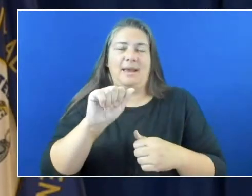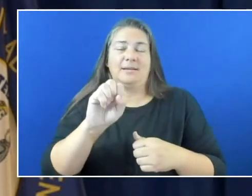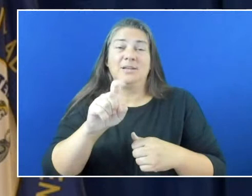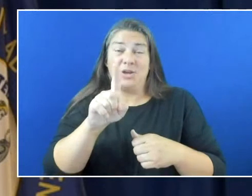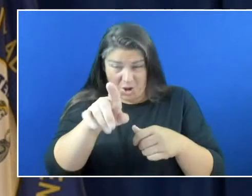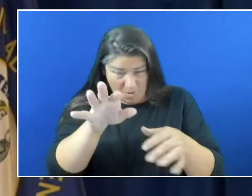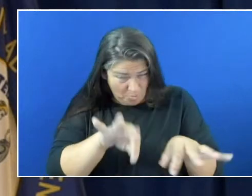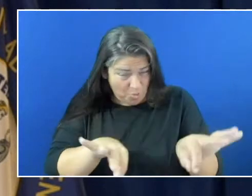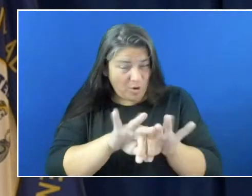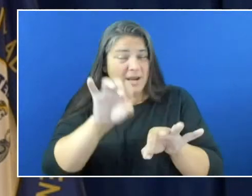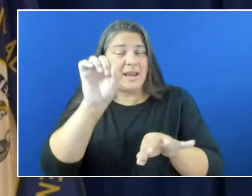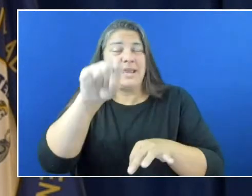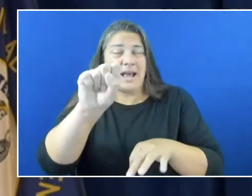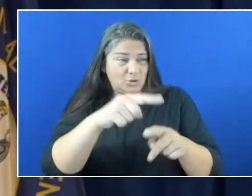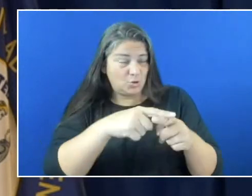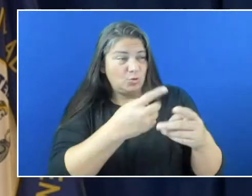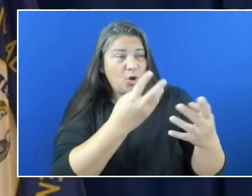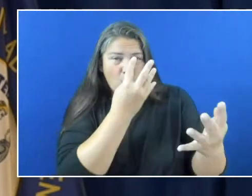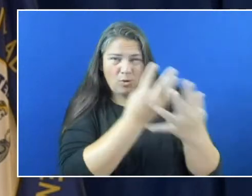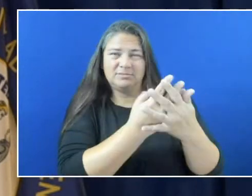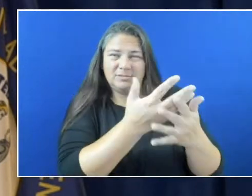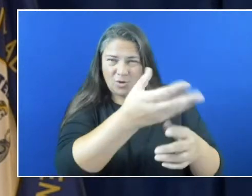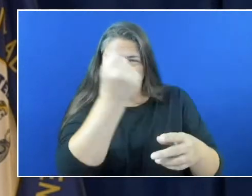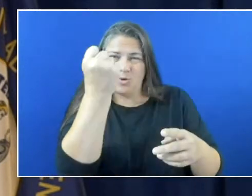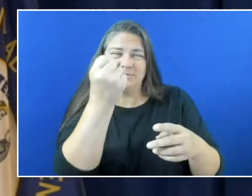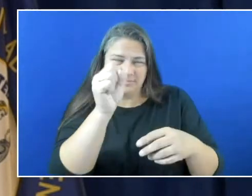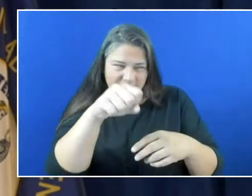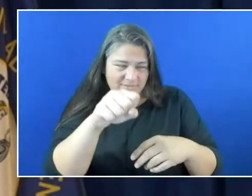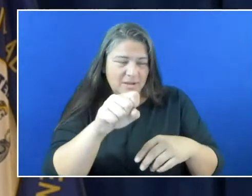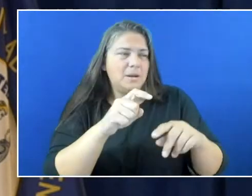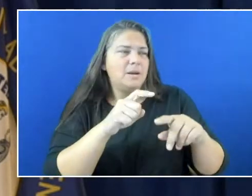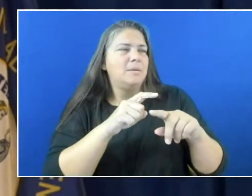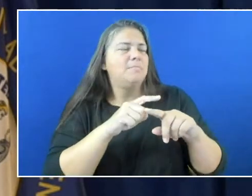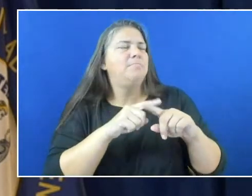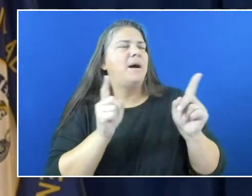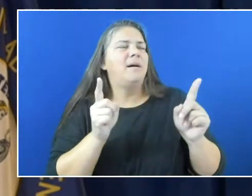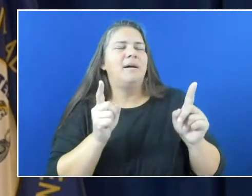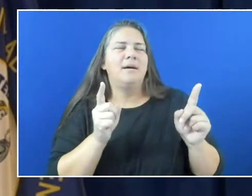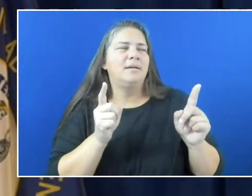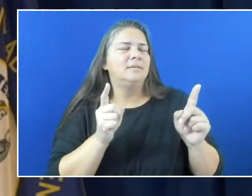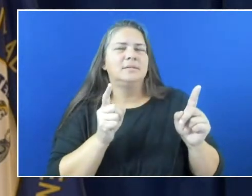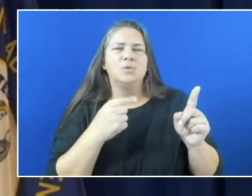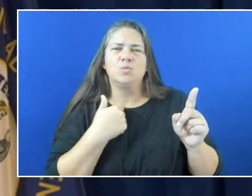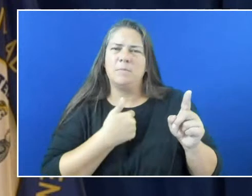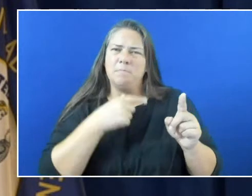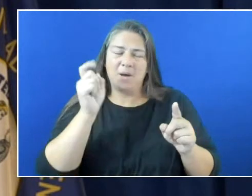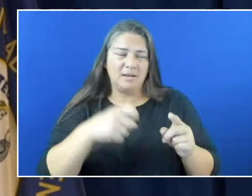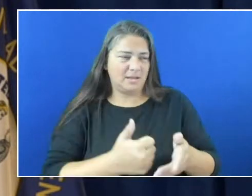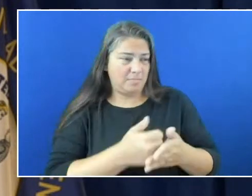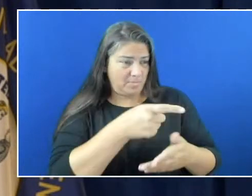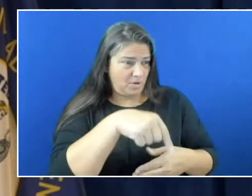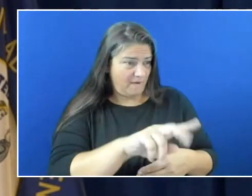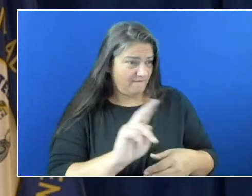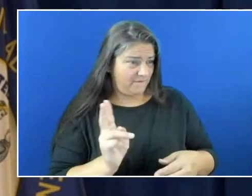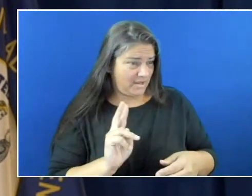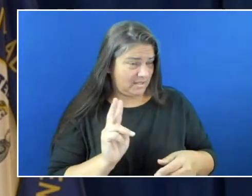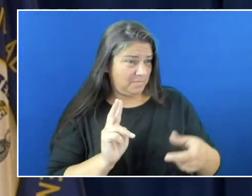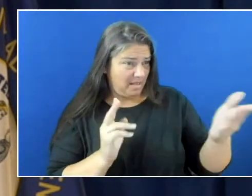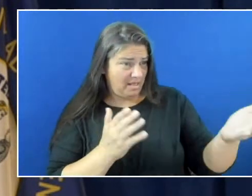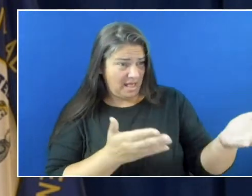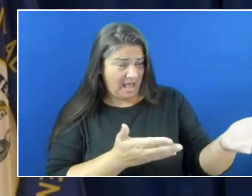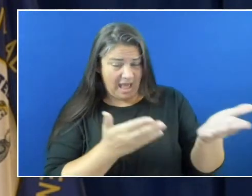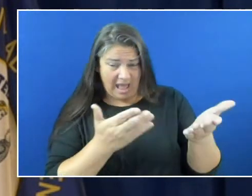eliminate human trafficking, but for many, it is the empowerment we have to give them to leave terrible conditions for a chance at a